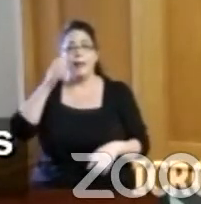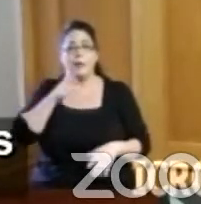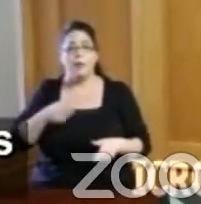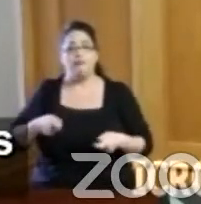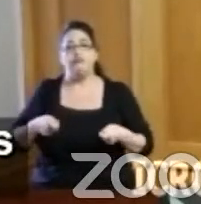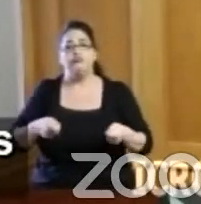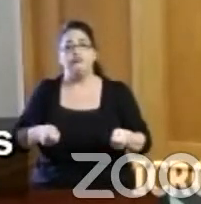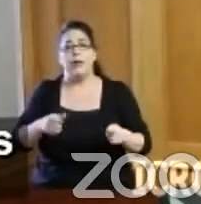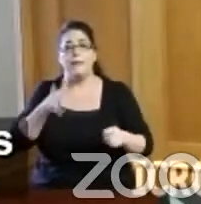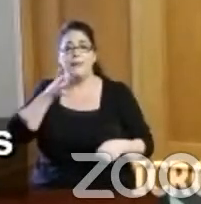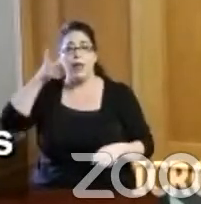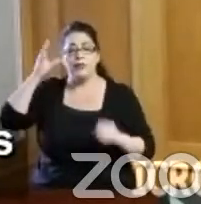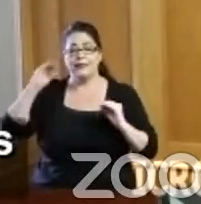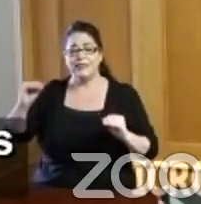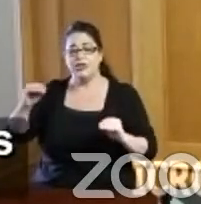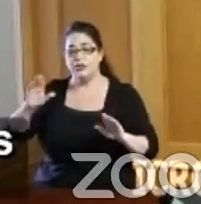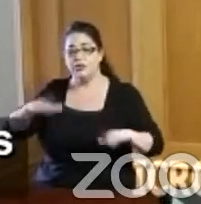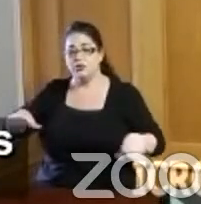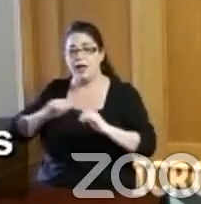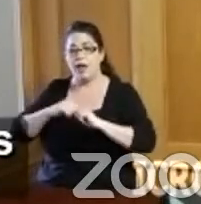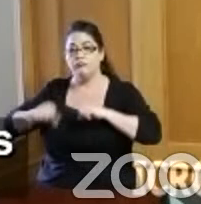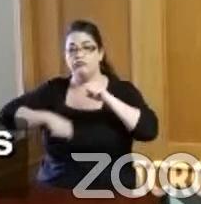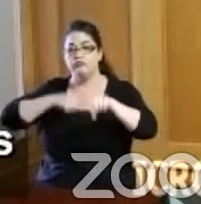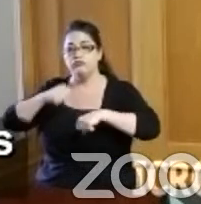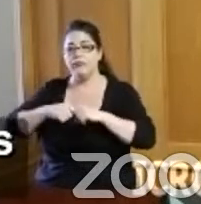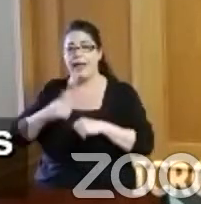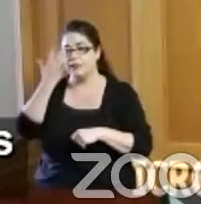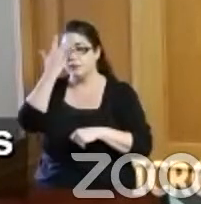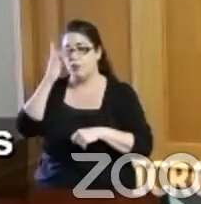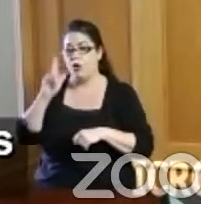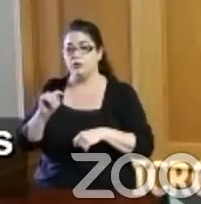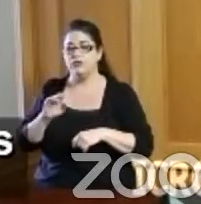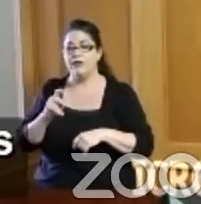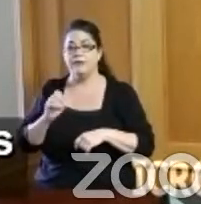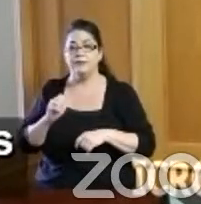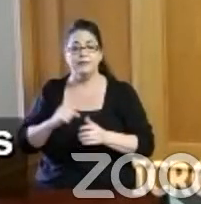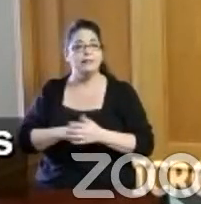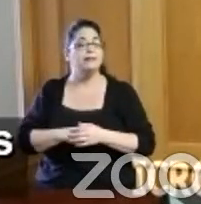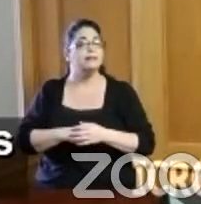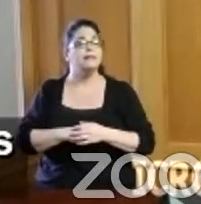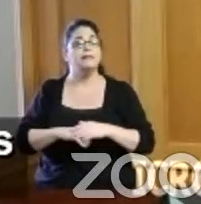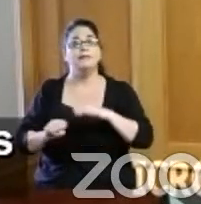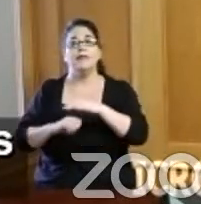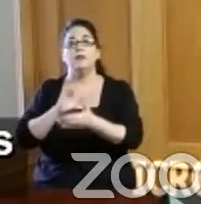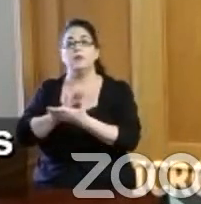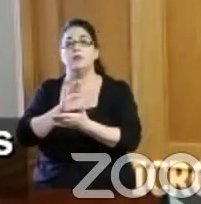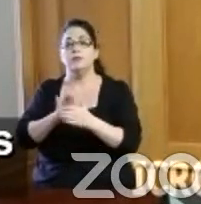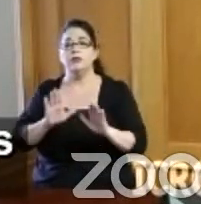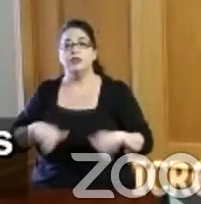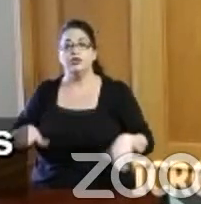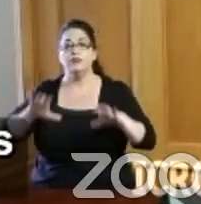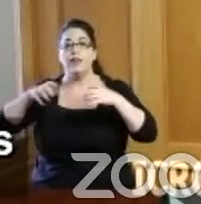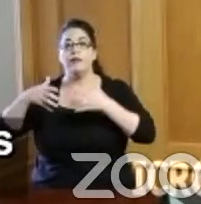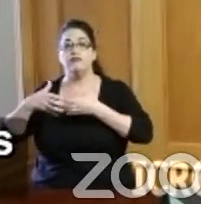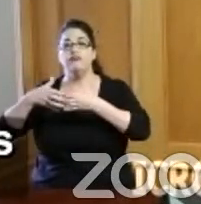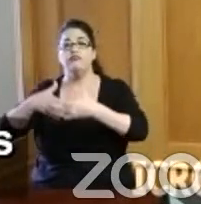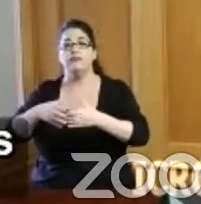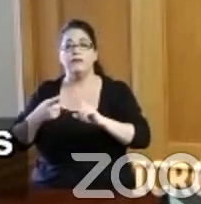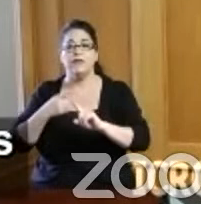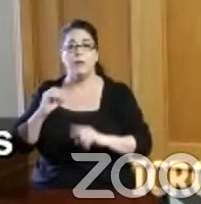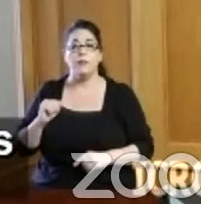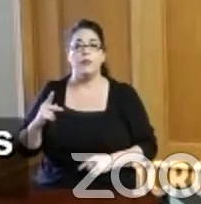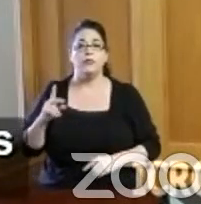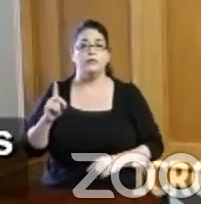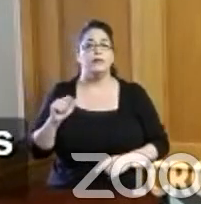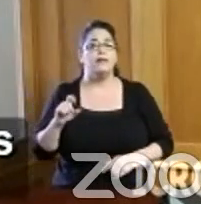parents teaching their children how to ride bicycles and smart trikes, elementary school children in class groups from Oakdale,